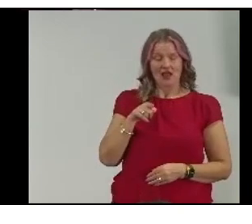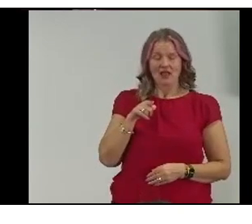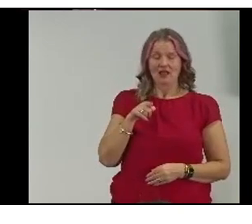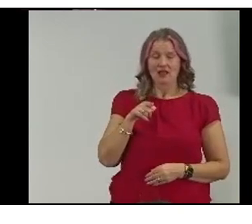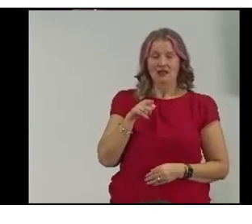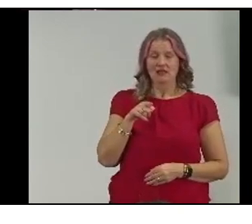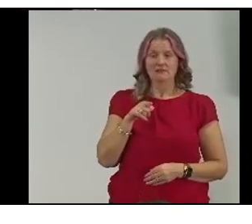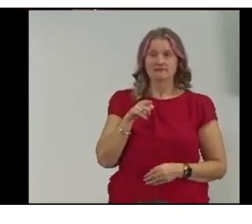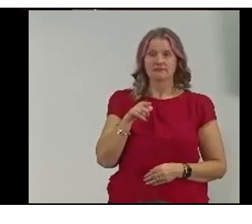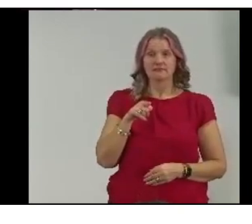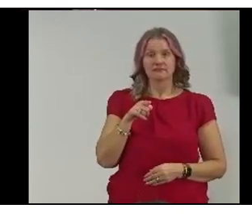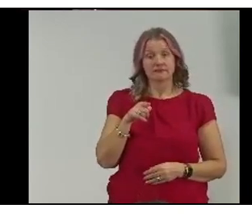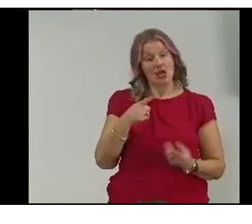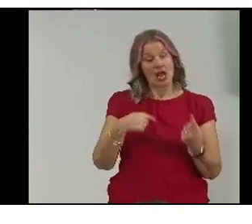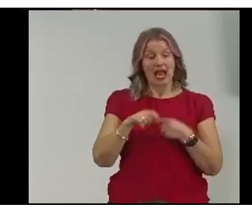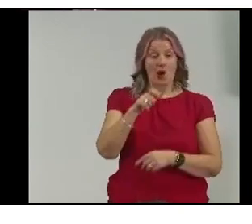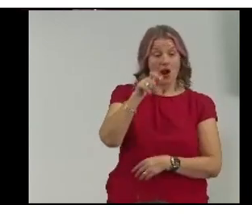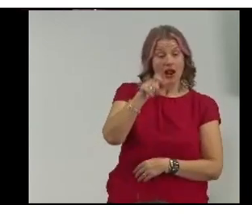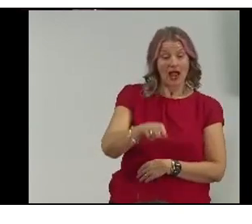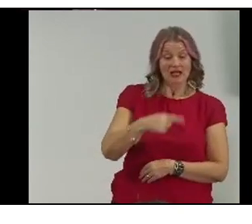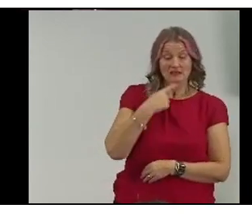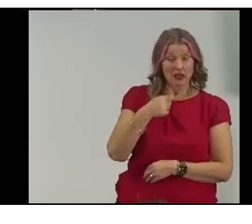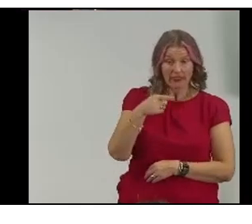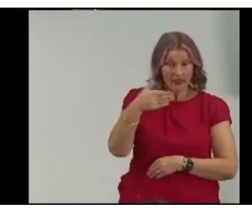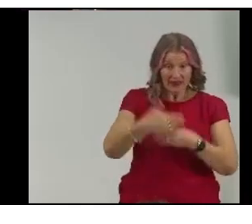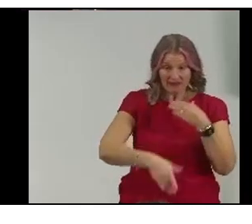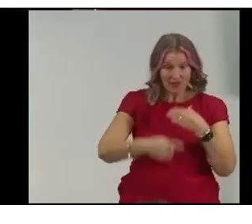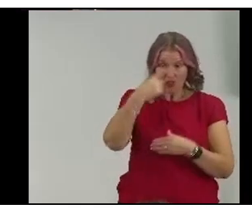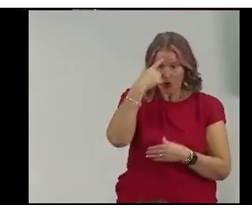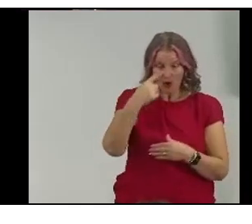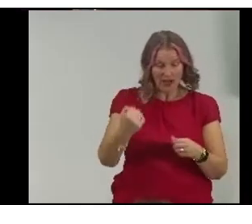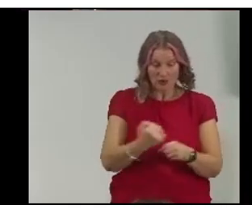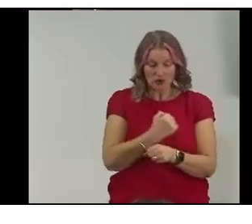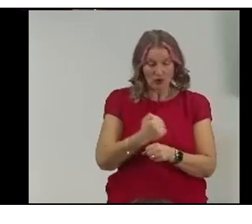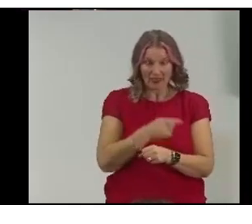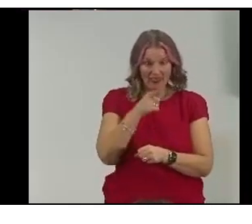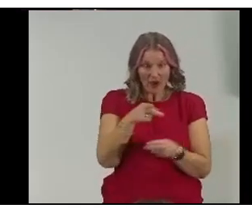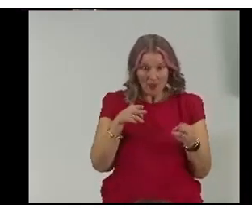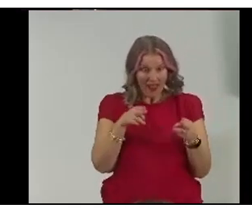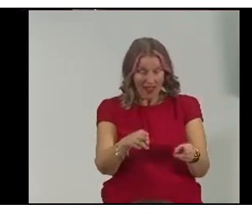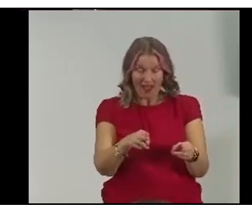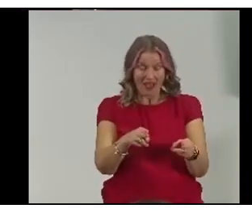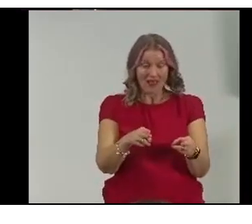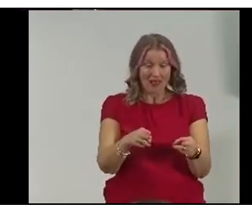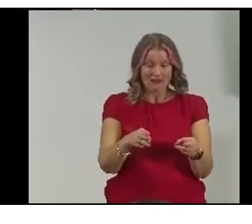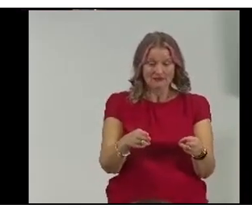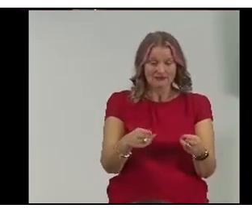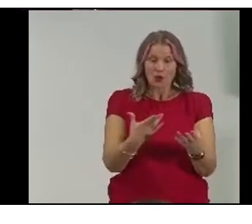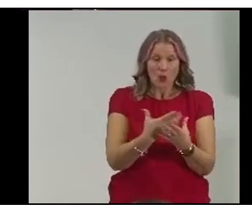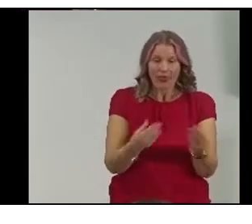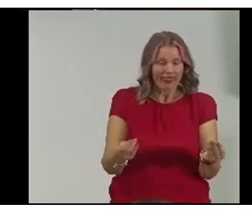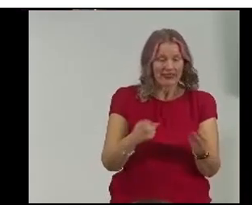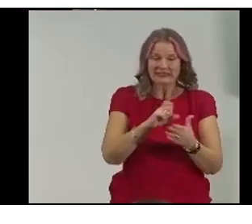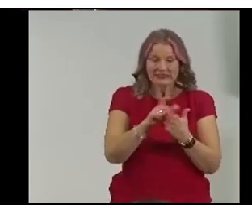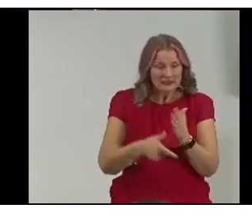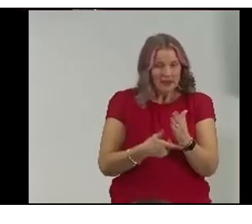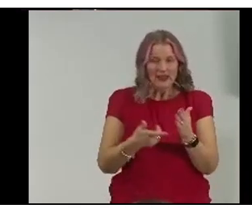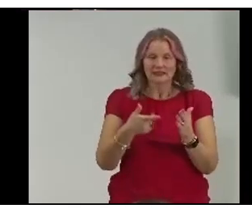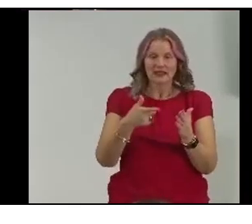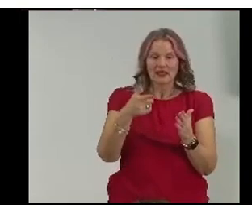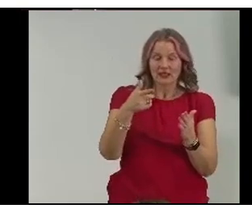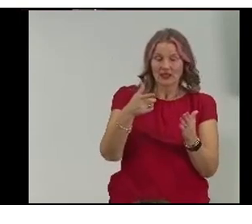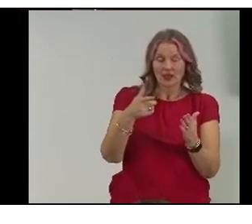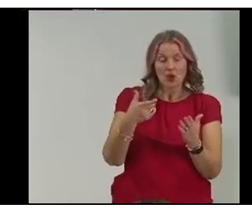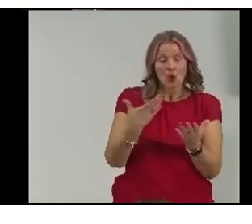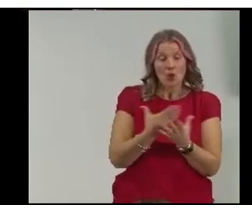they, as our client said, they never thought of doing this way without, disability people's voice.